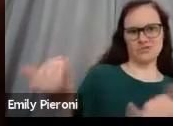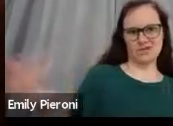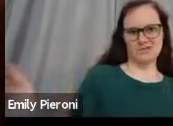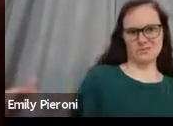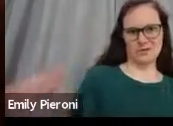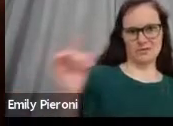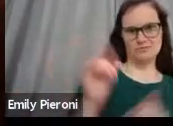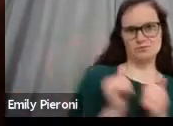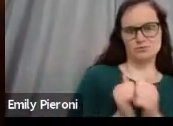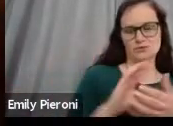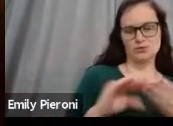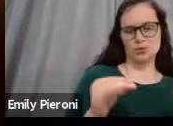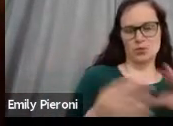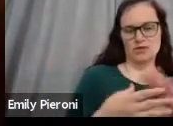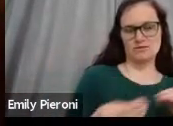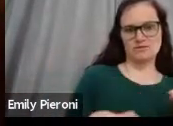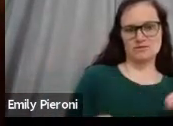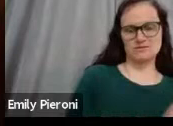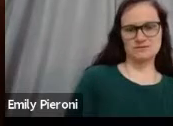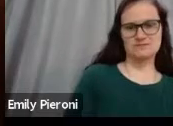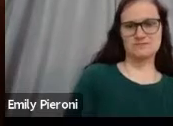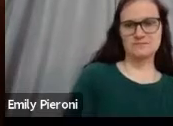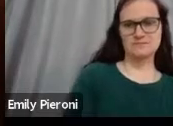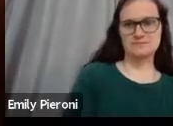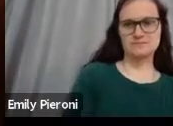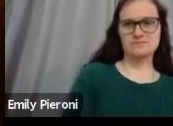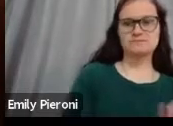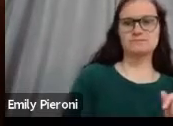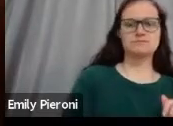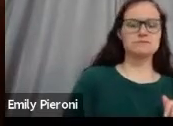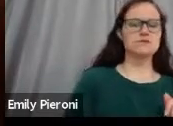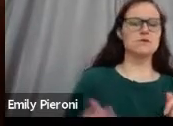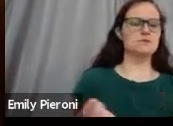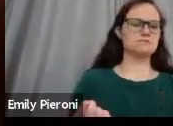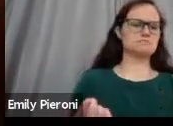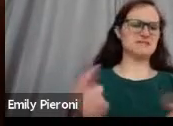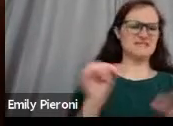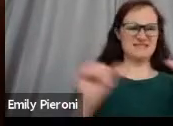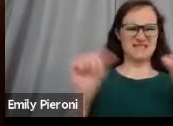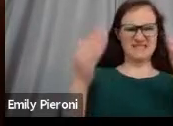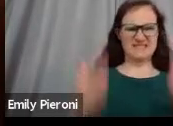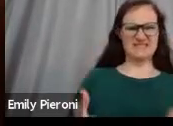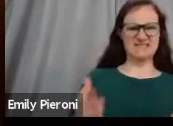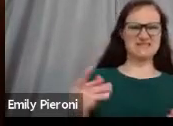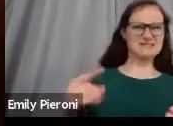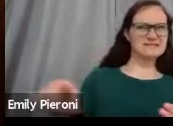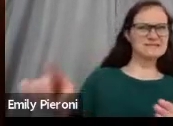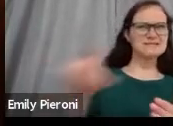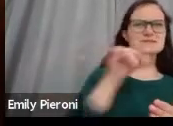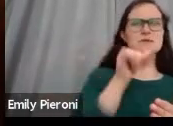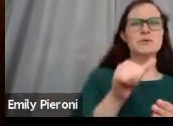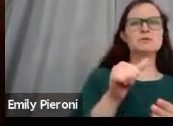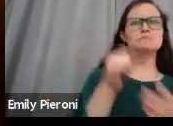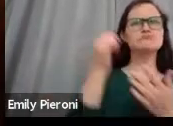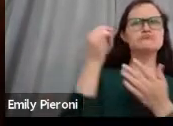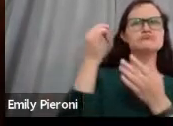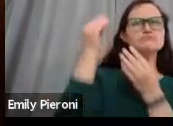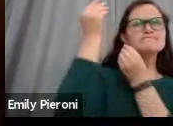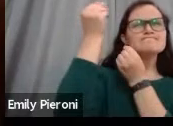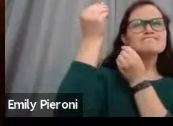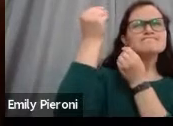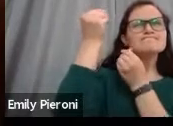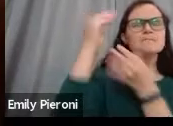stories. I think as scientists, we often don't always consider the impact that stories